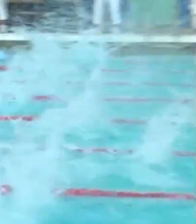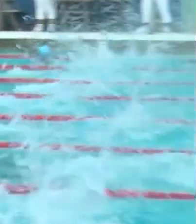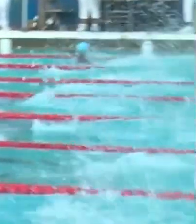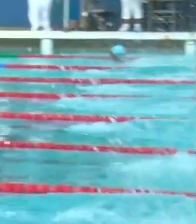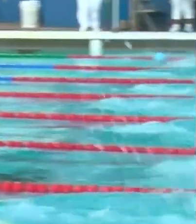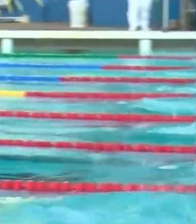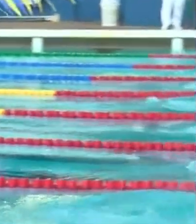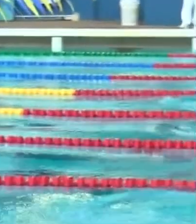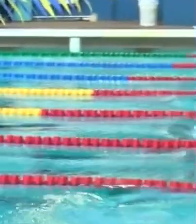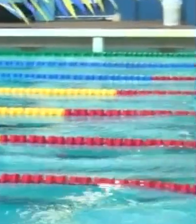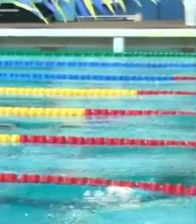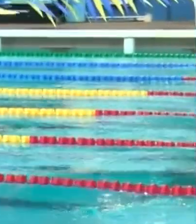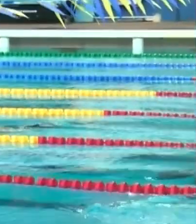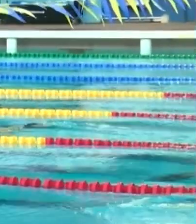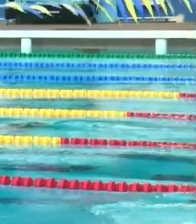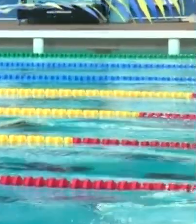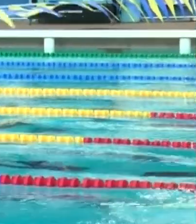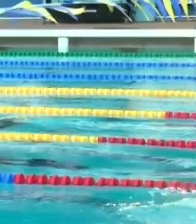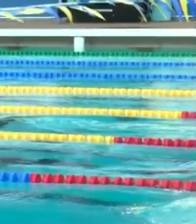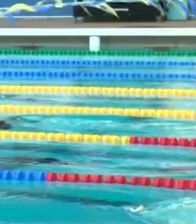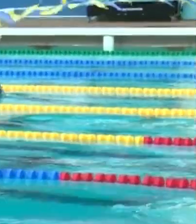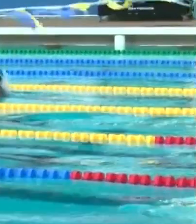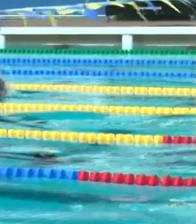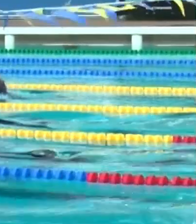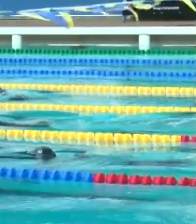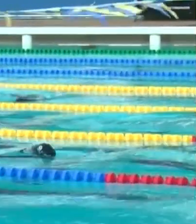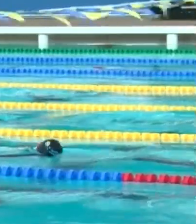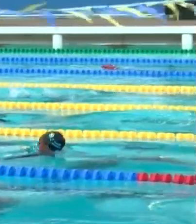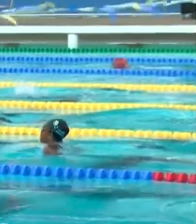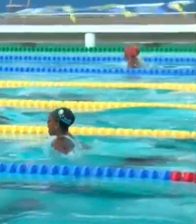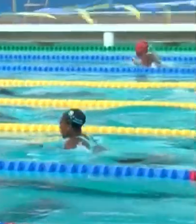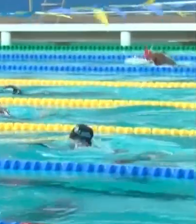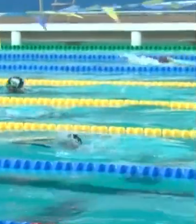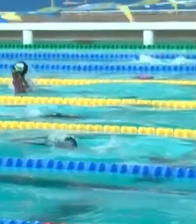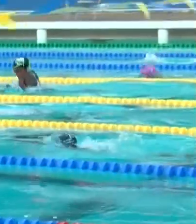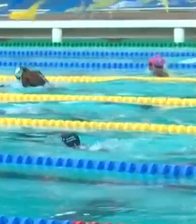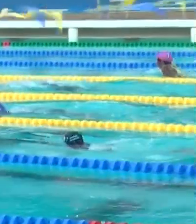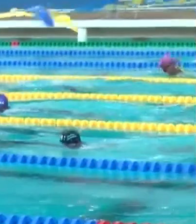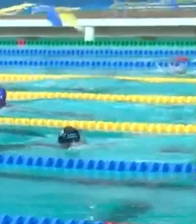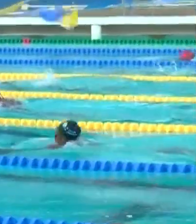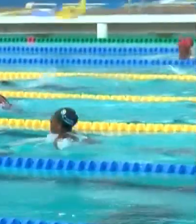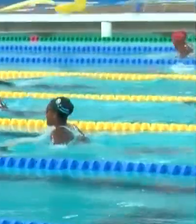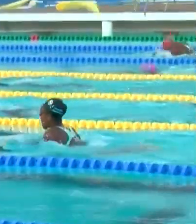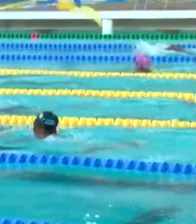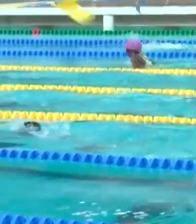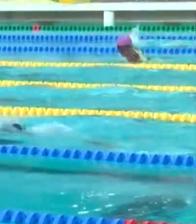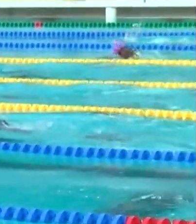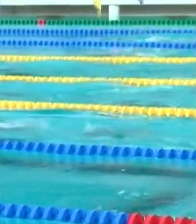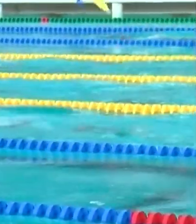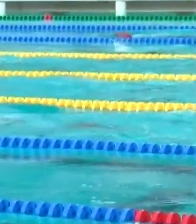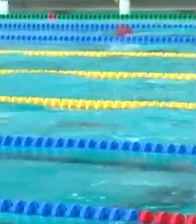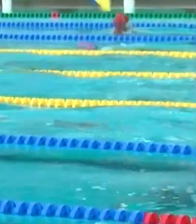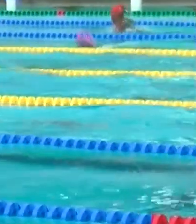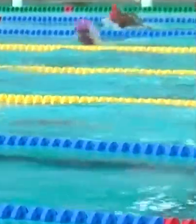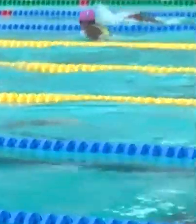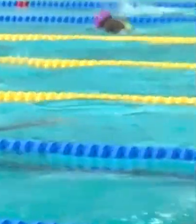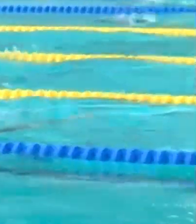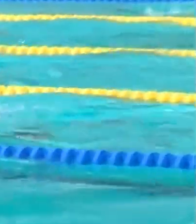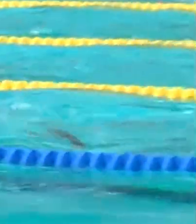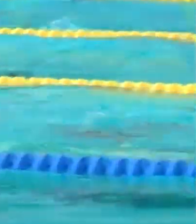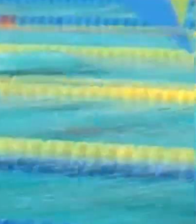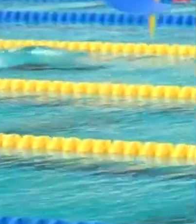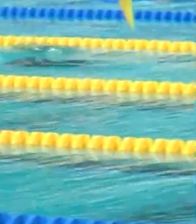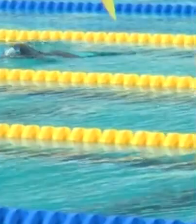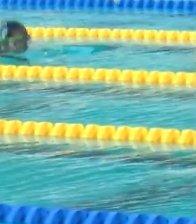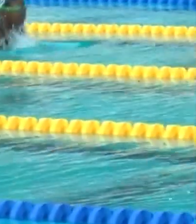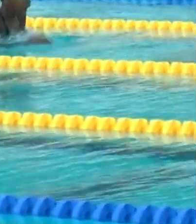of 27.43 seconds. Jazz Simmons also qualified in that event with a time of 27.46, and she